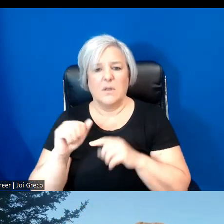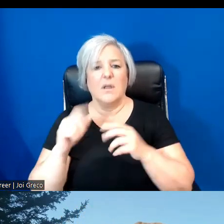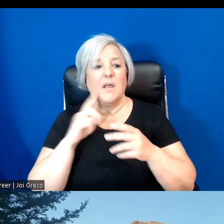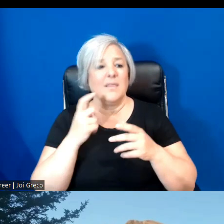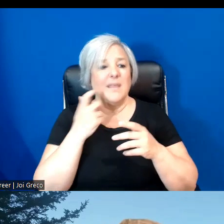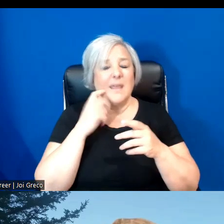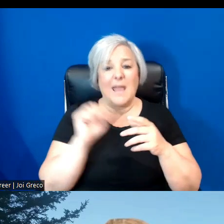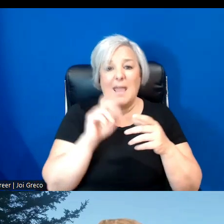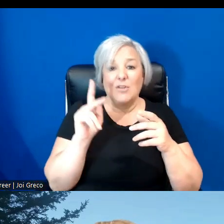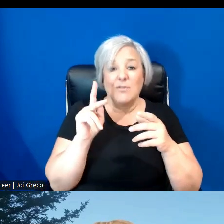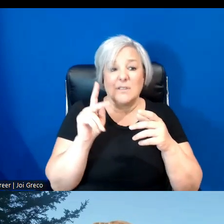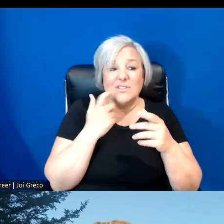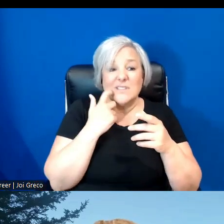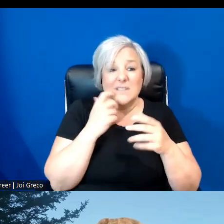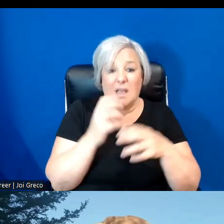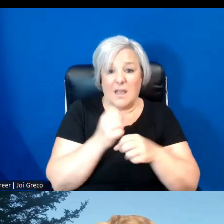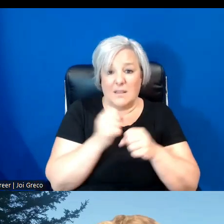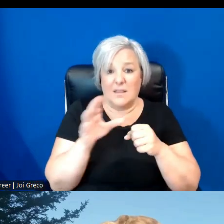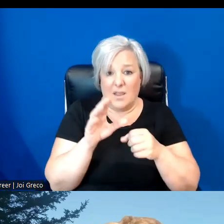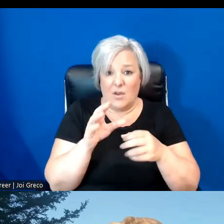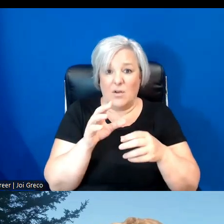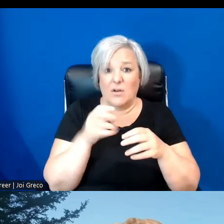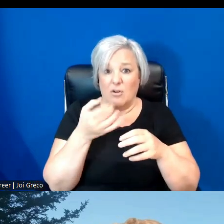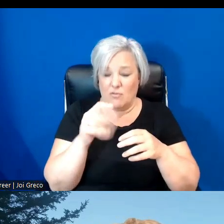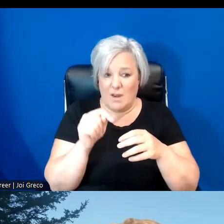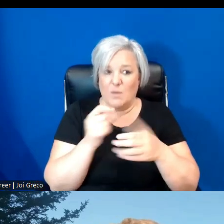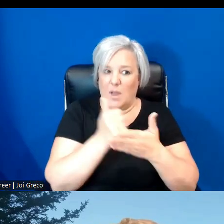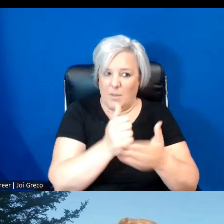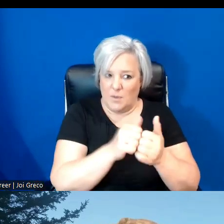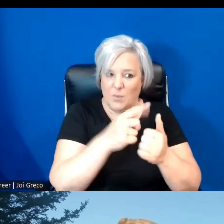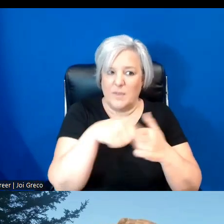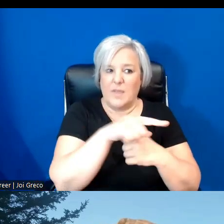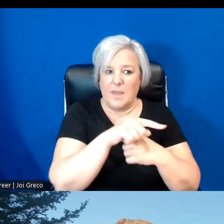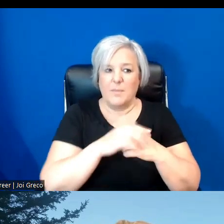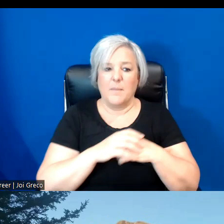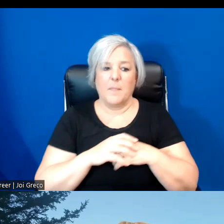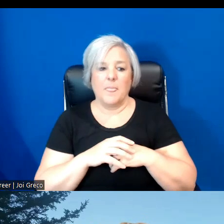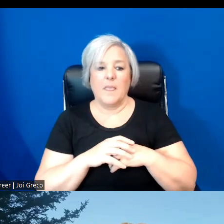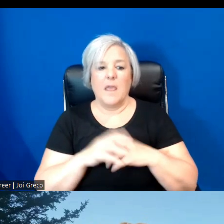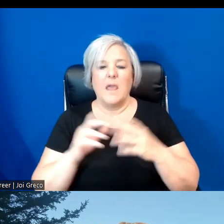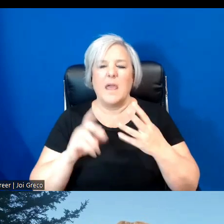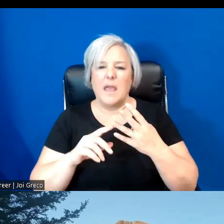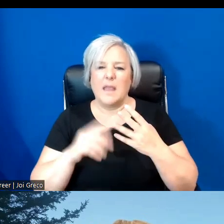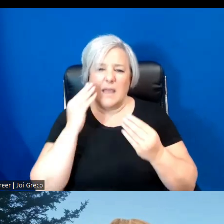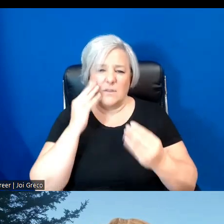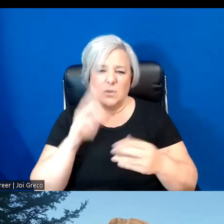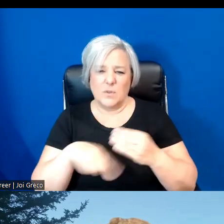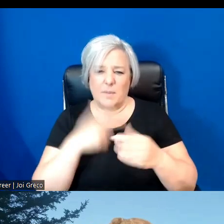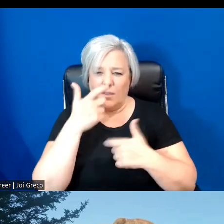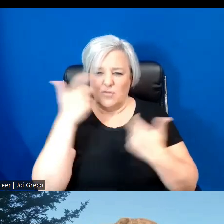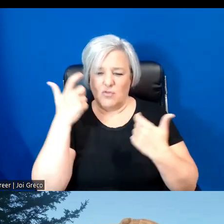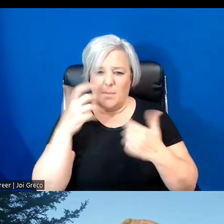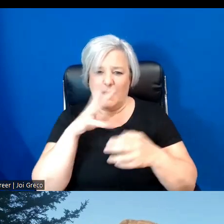got their own Project Aware. We're helping with that. And we've got, I mentioned our Trauma Engaged School